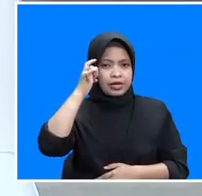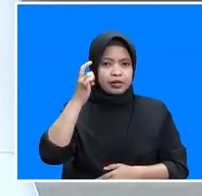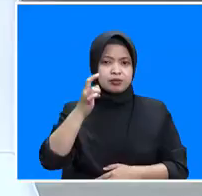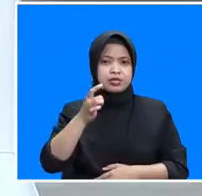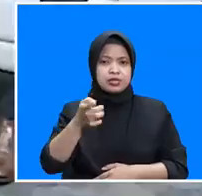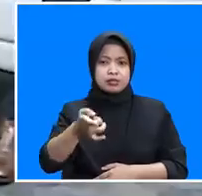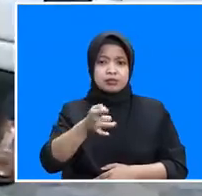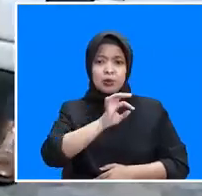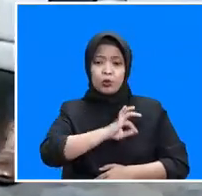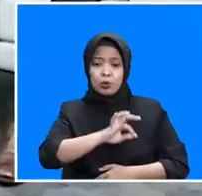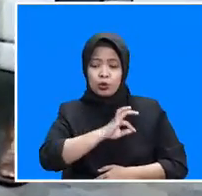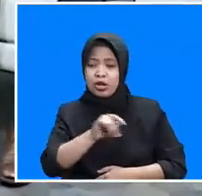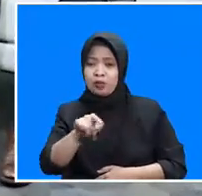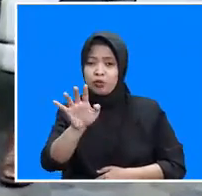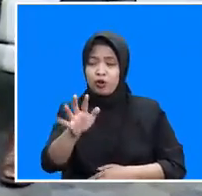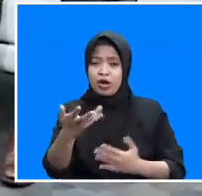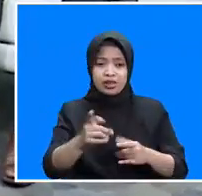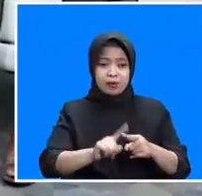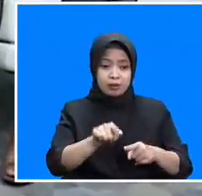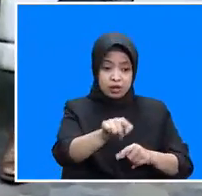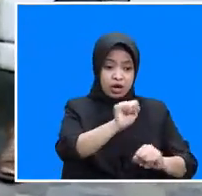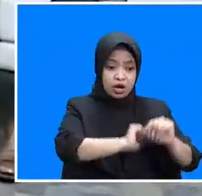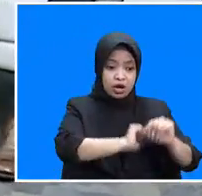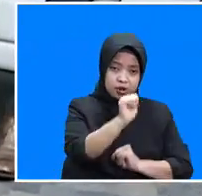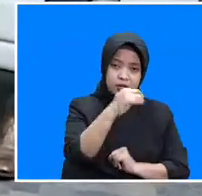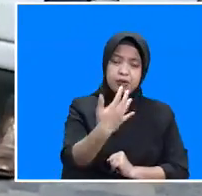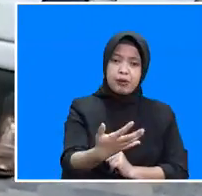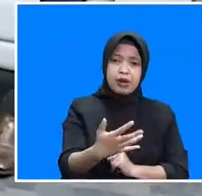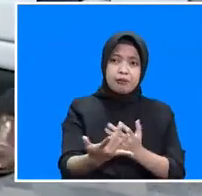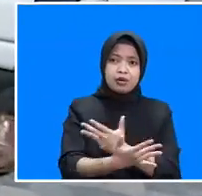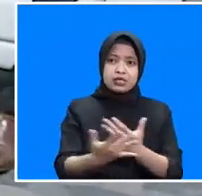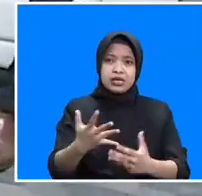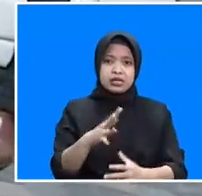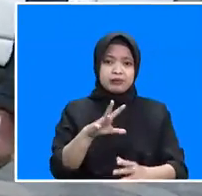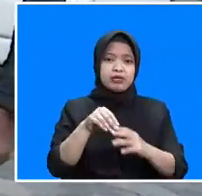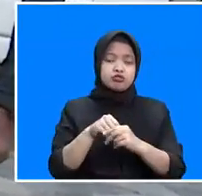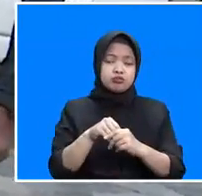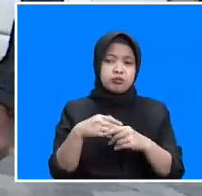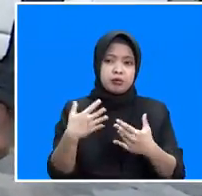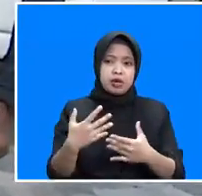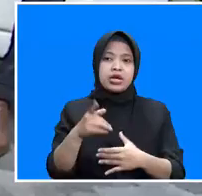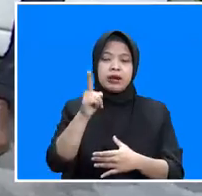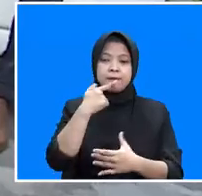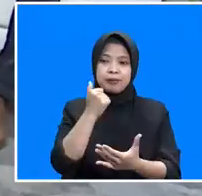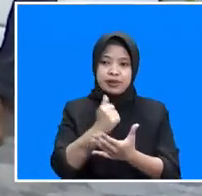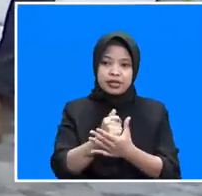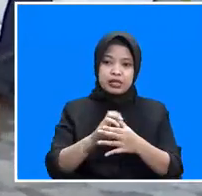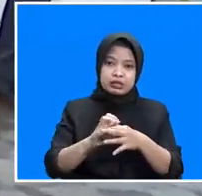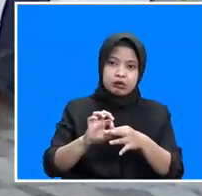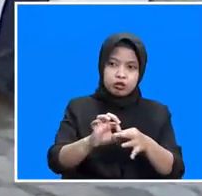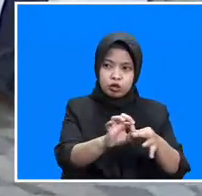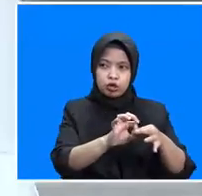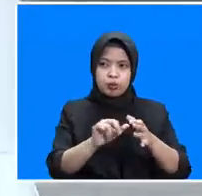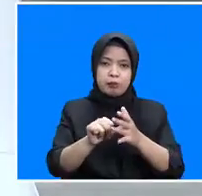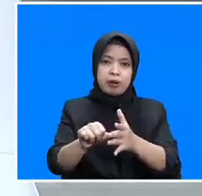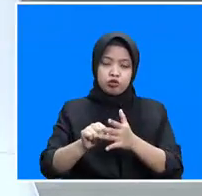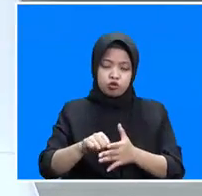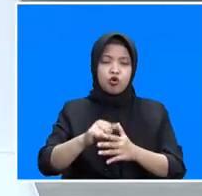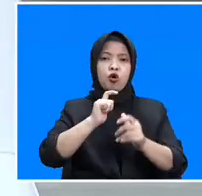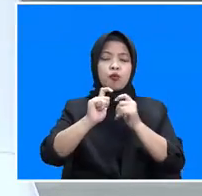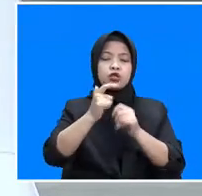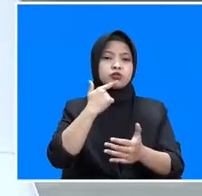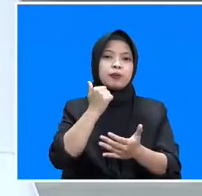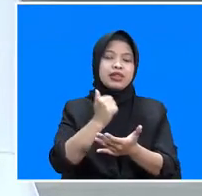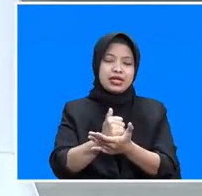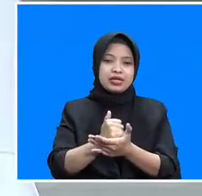what should we do? So that is the gotong royong, but actually it's collaboration and communication. And the other one is global